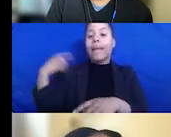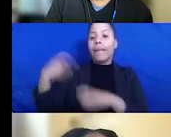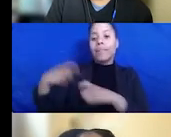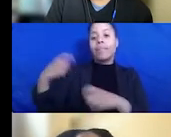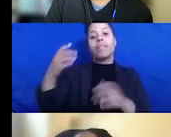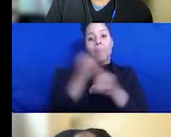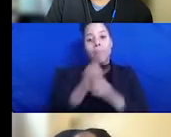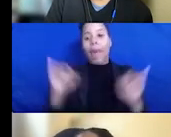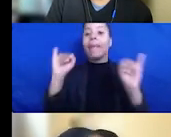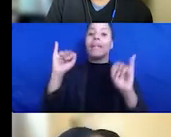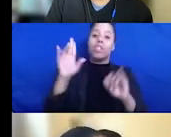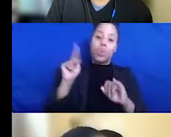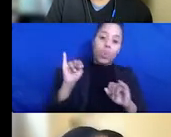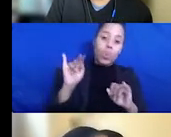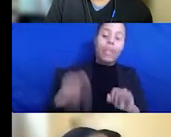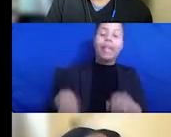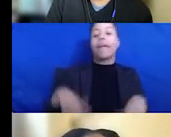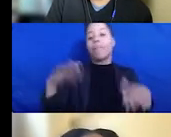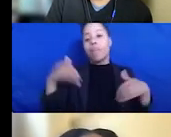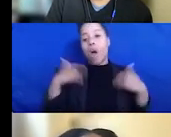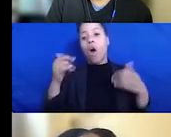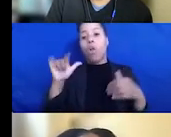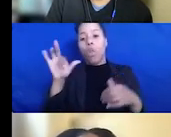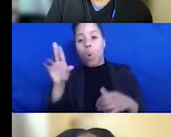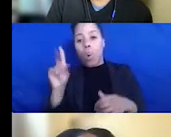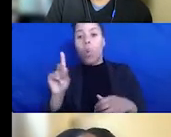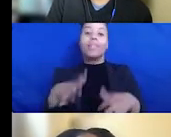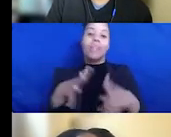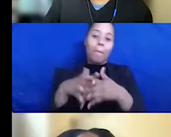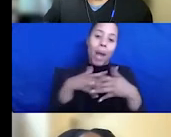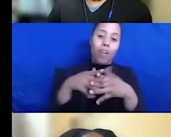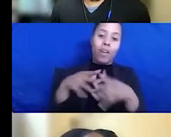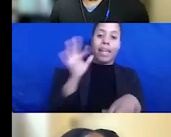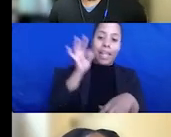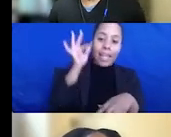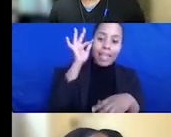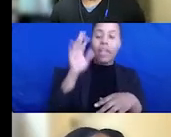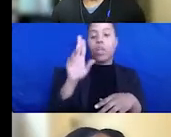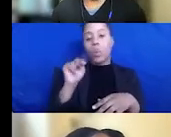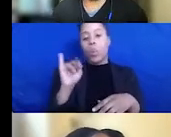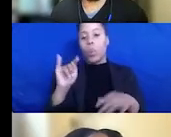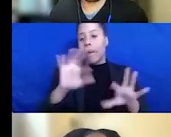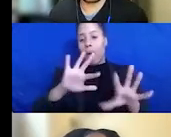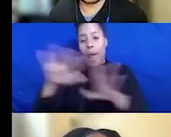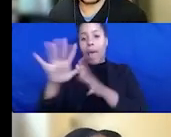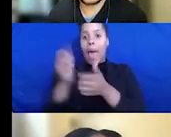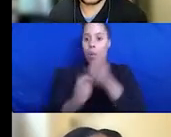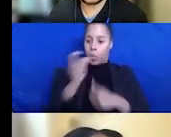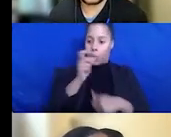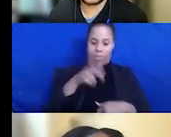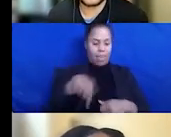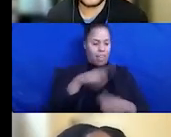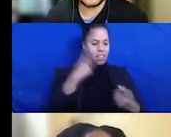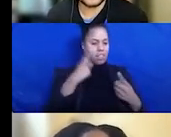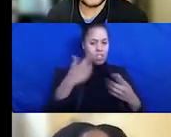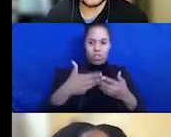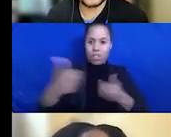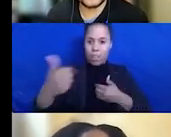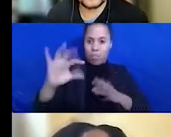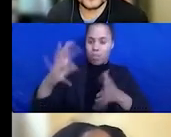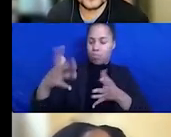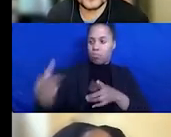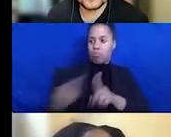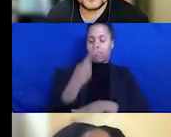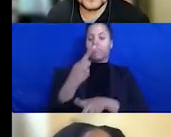Lords, like the American Indian movement, anyone that they considered a part of the left got targeted underneath this